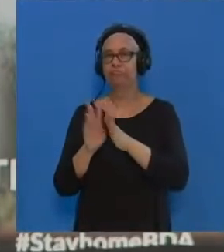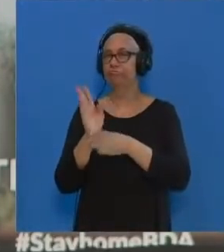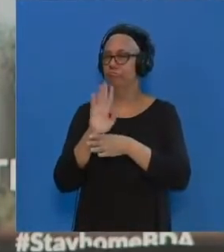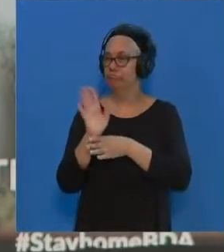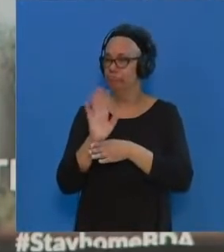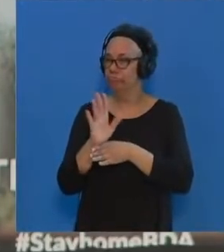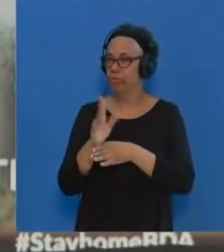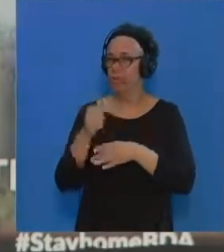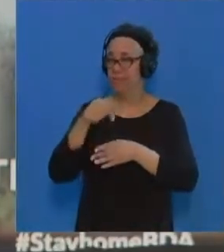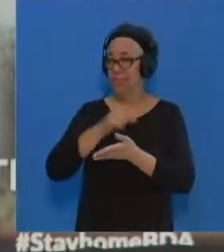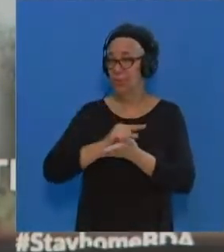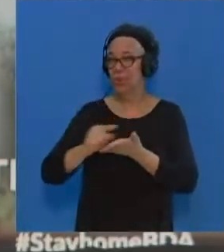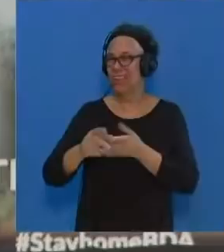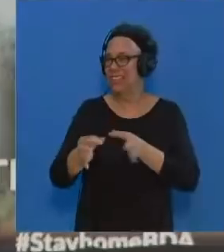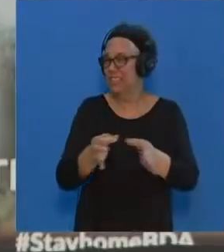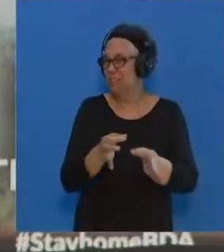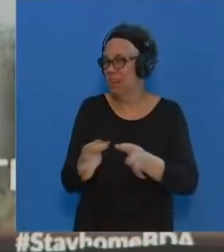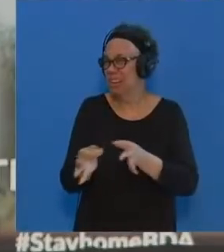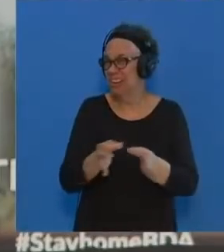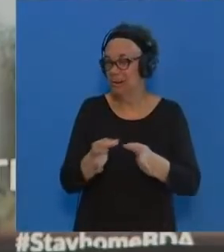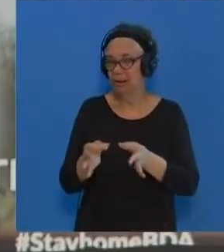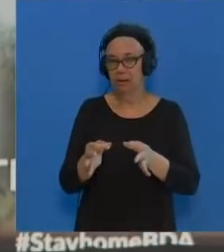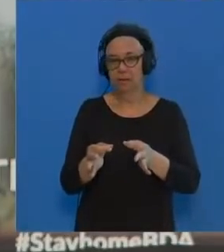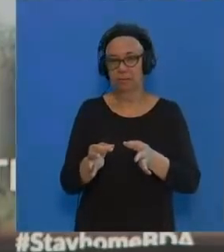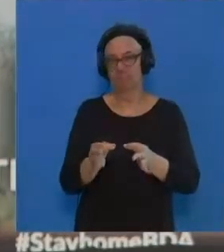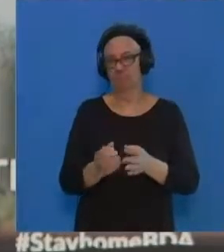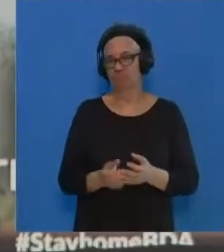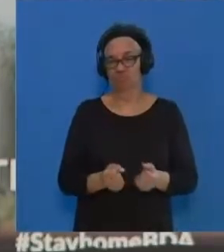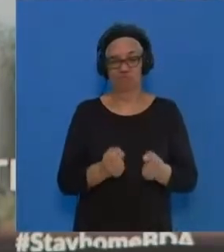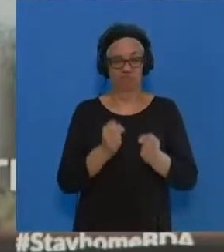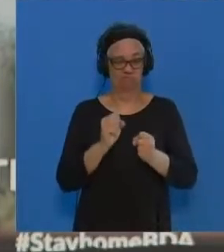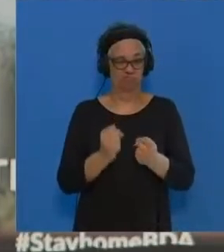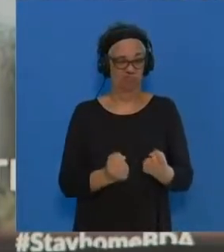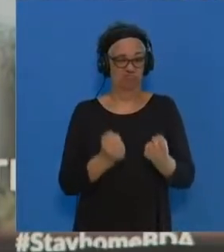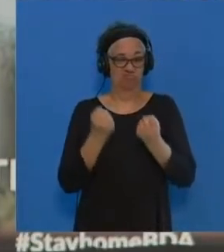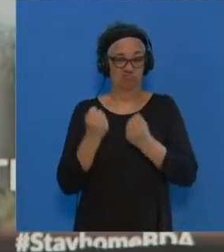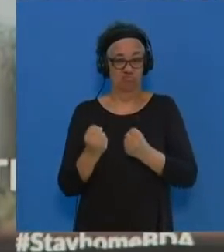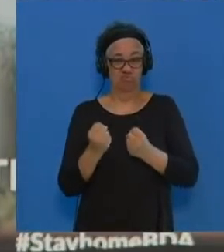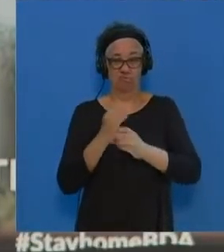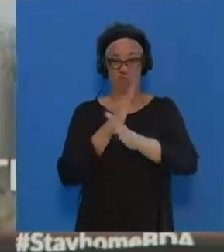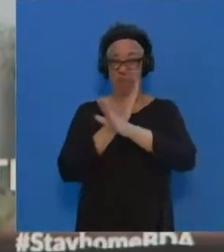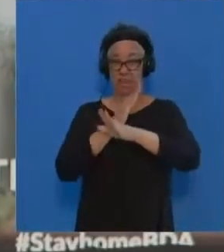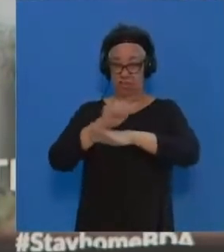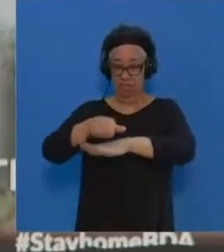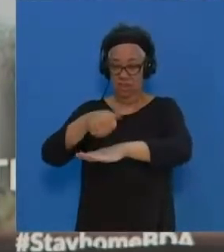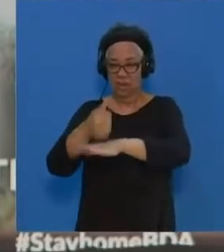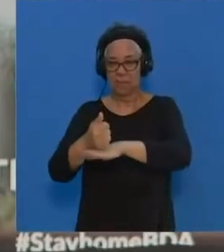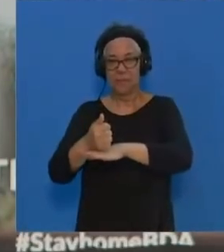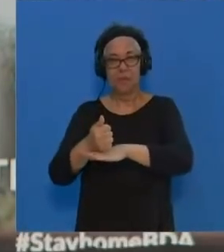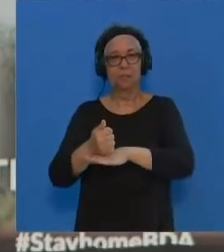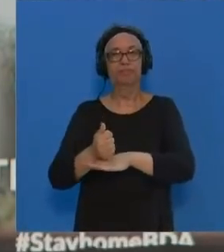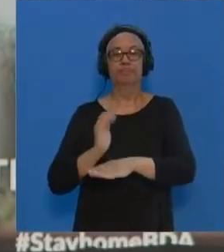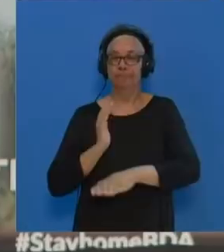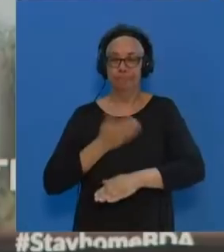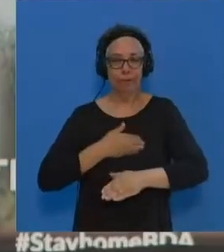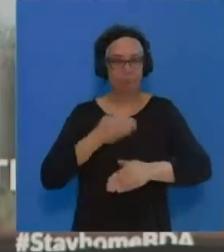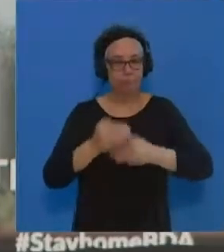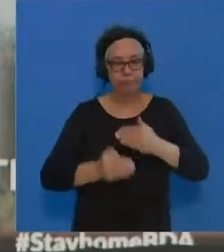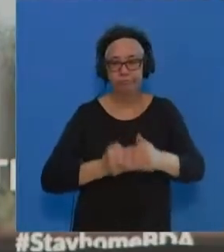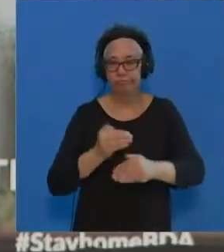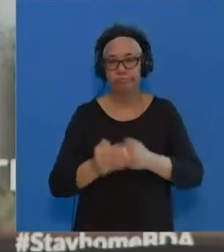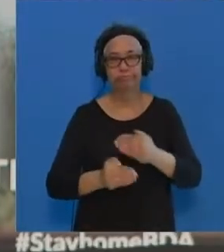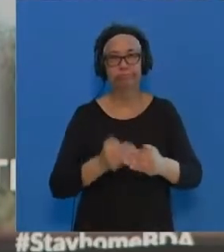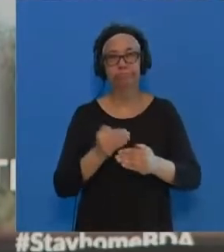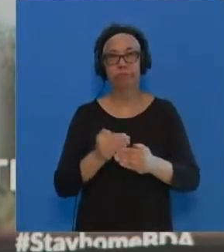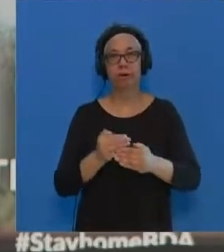radio campaign further explaining the strong protective measures in place and how Bermuda's testing regime and protective measures